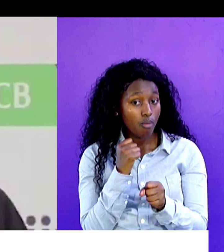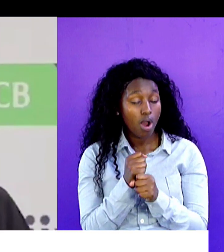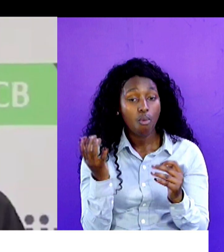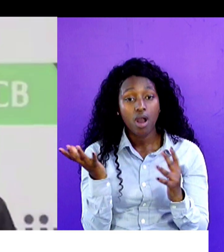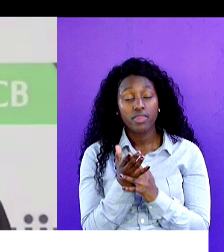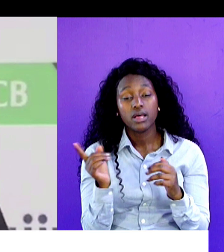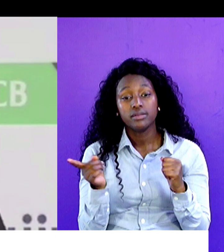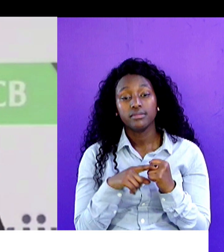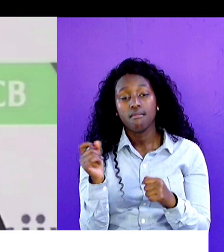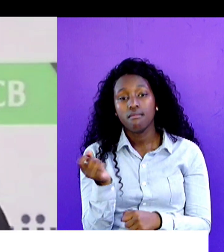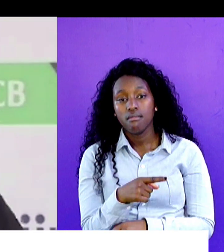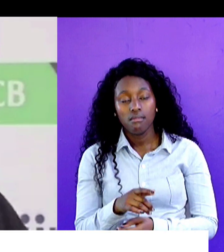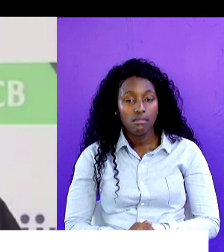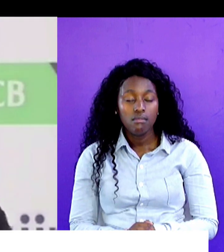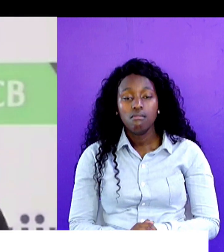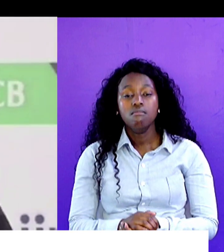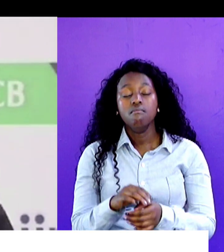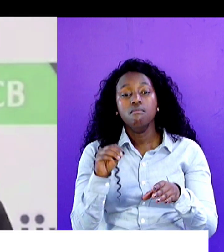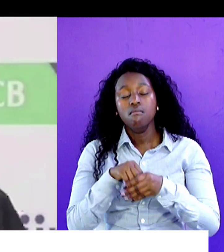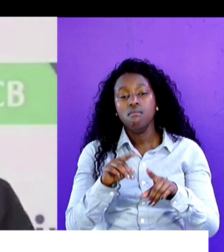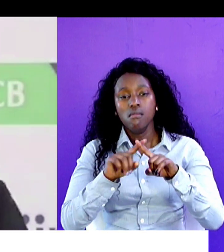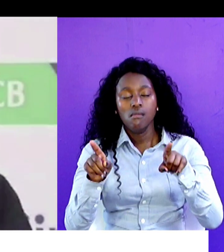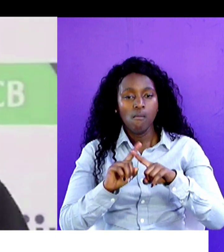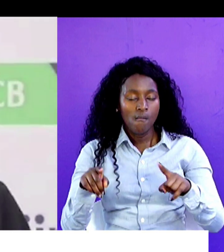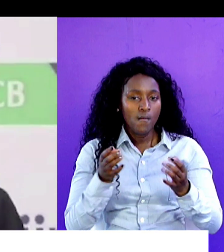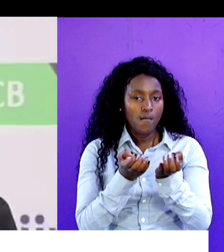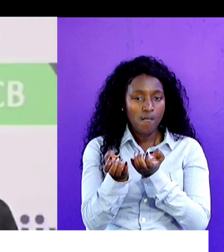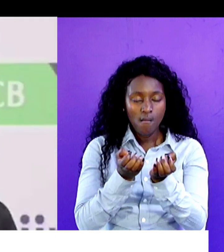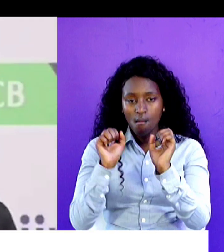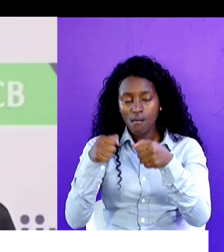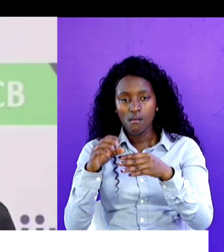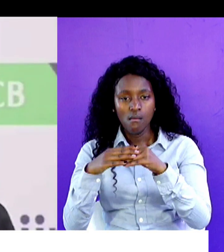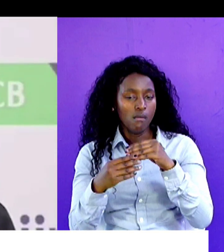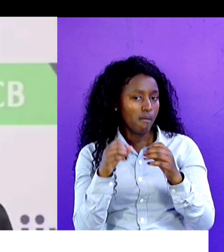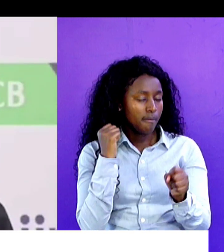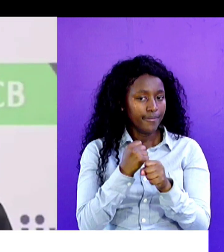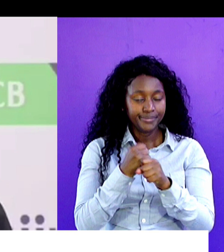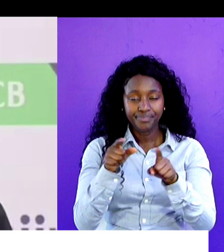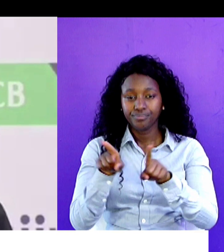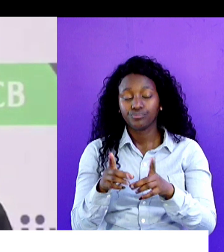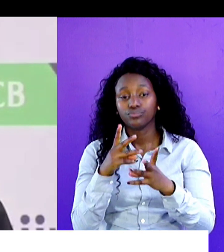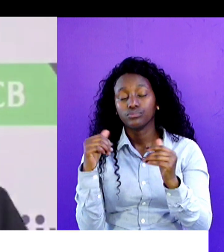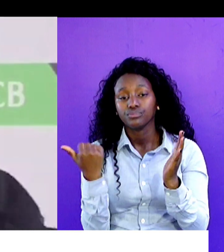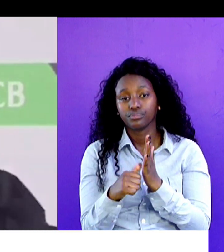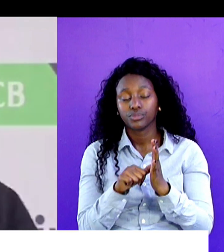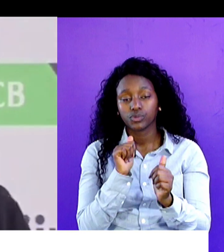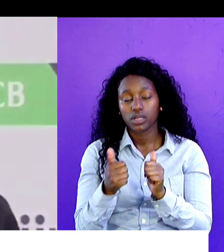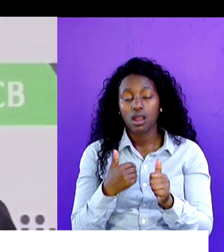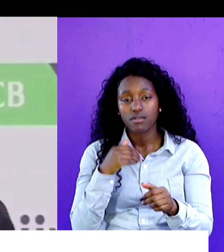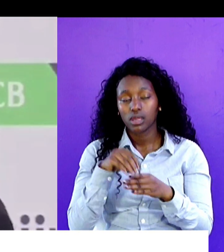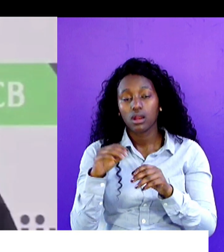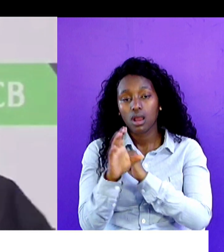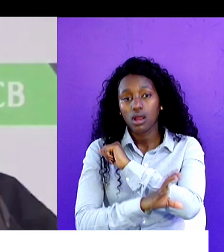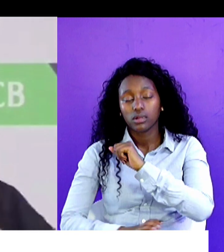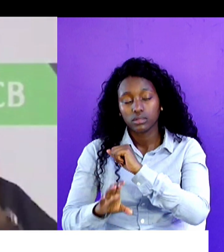months. Creating businesses, you are able to create jobs and address the issue that we are facing as a country. It is through